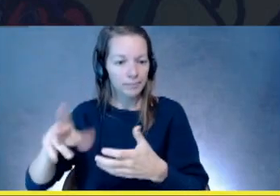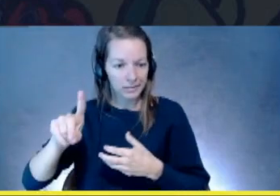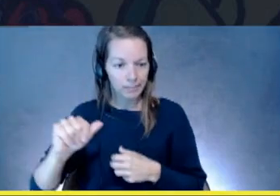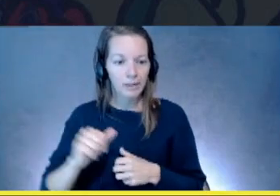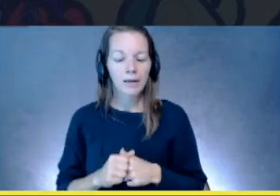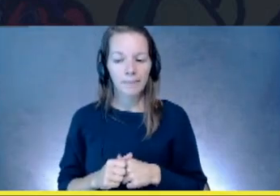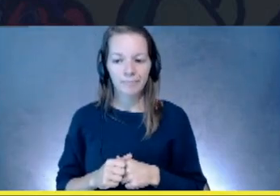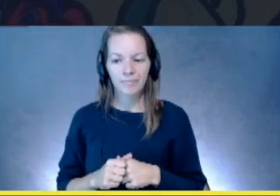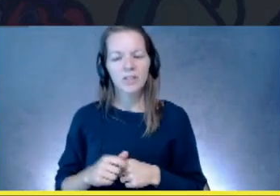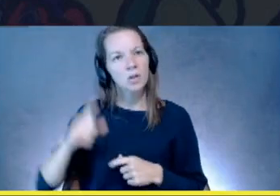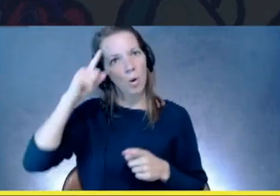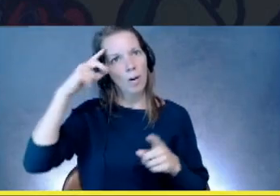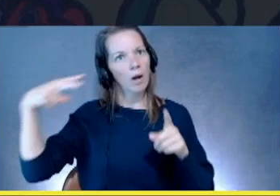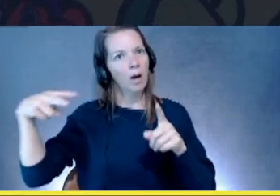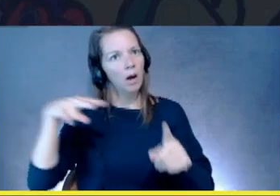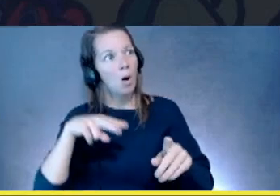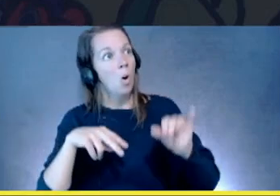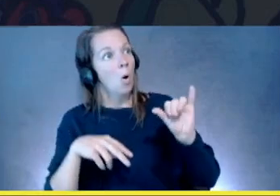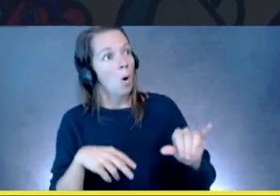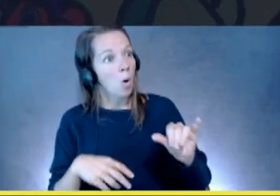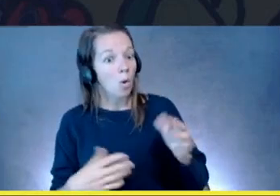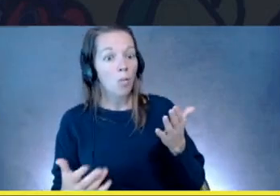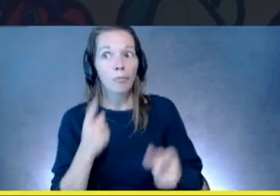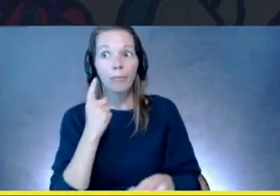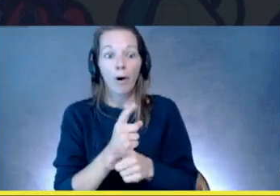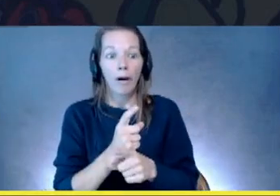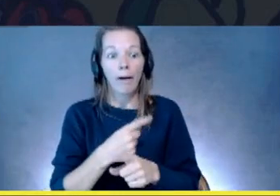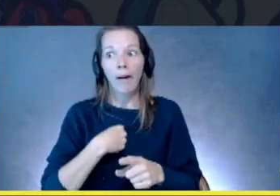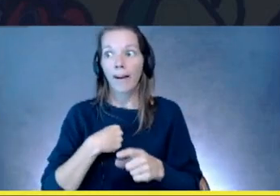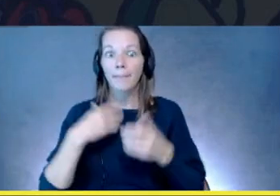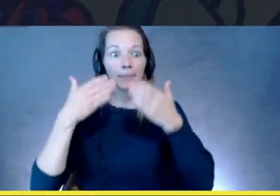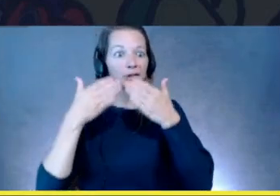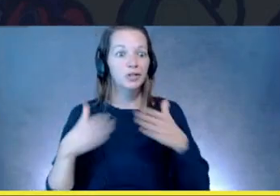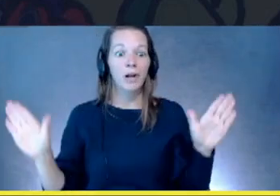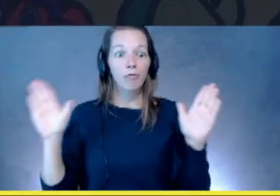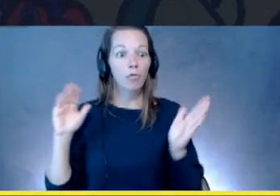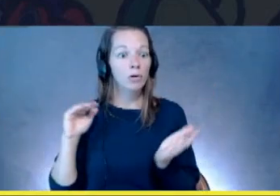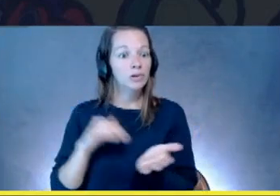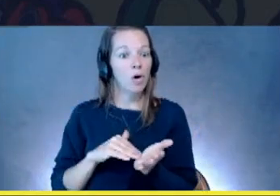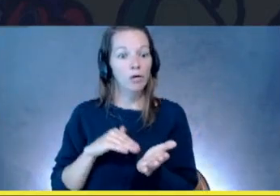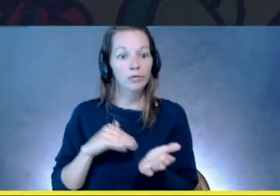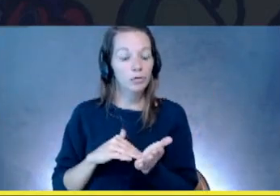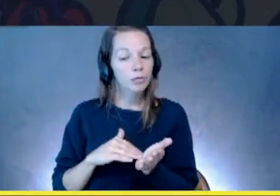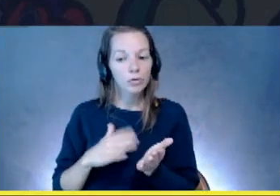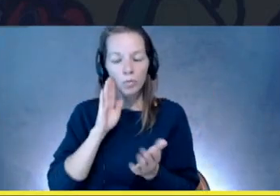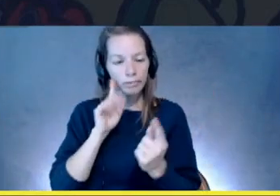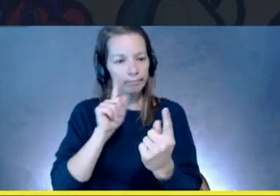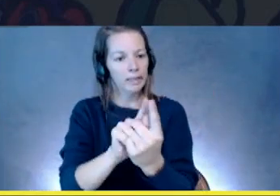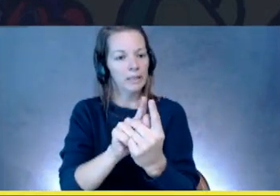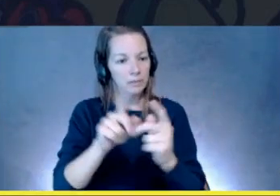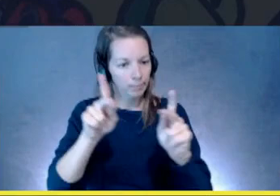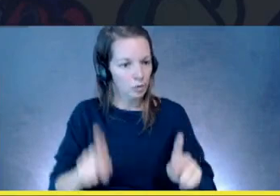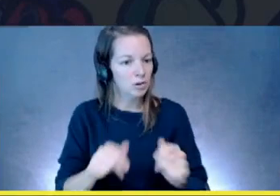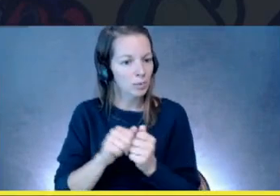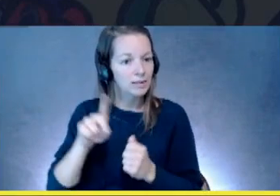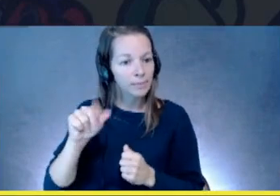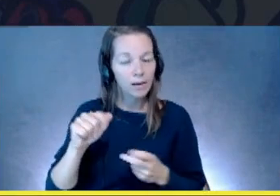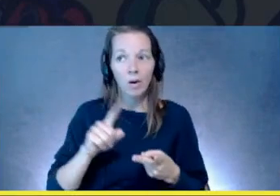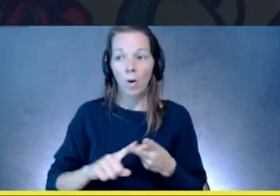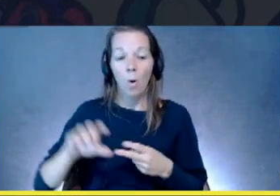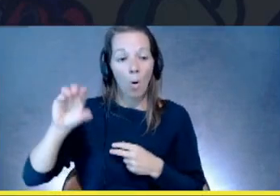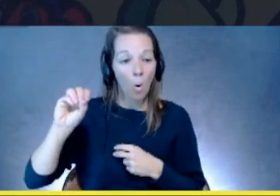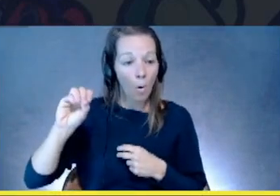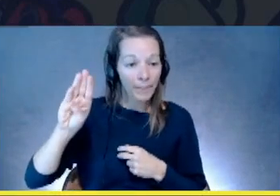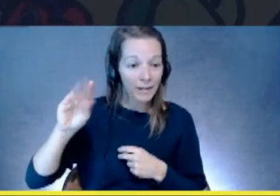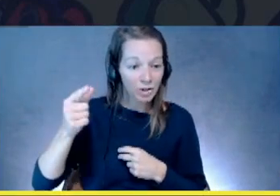of, oh, yes, I might be a, general practitioner who encounters people with disabilities. I might be a gynecologist who encounters people